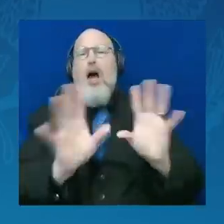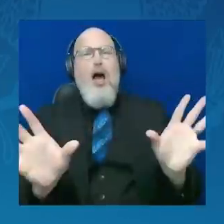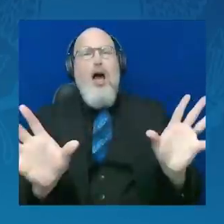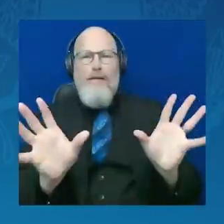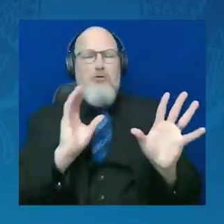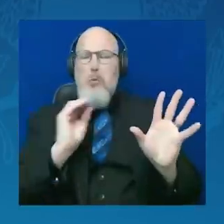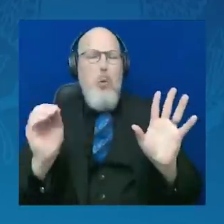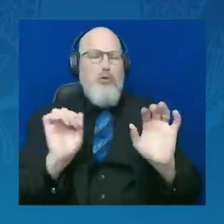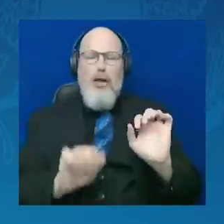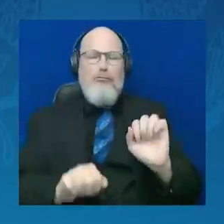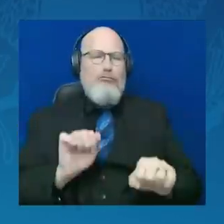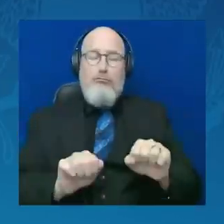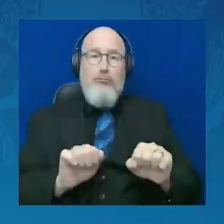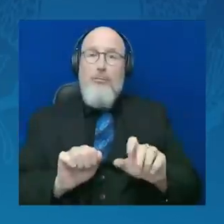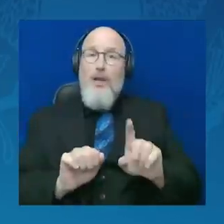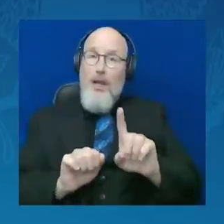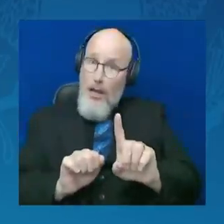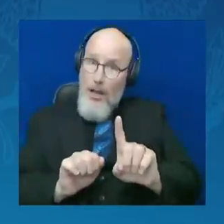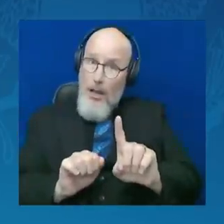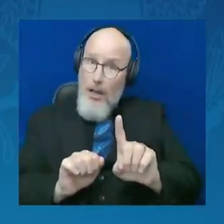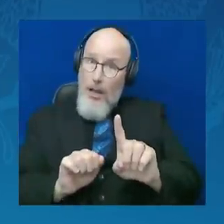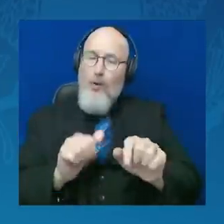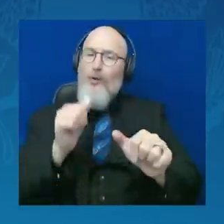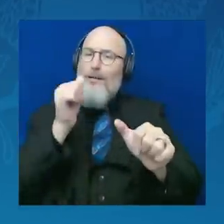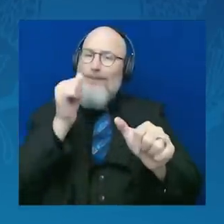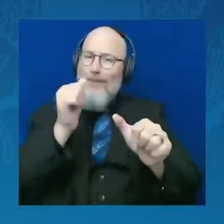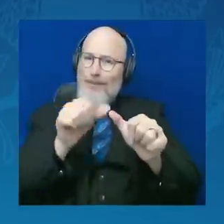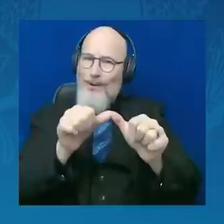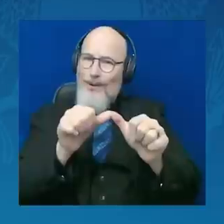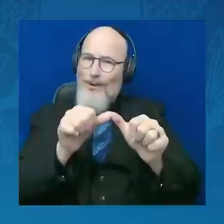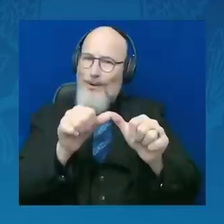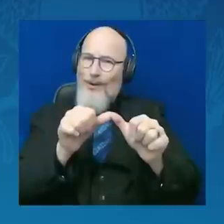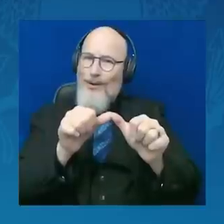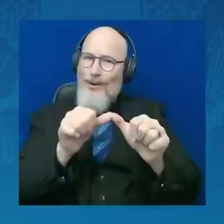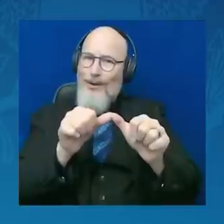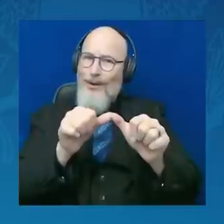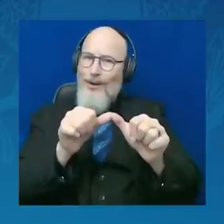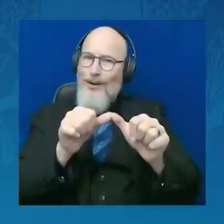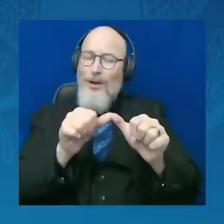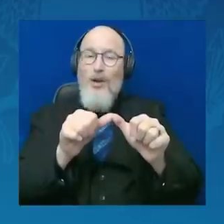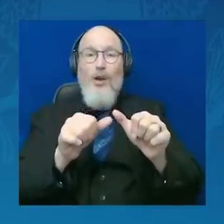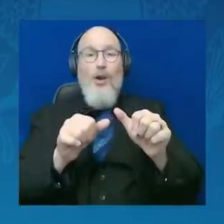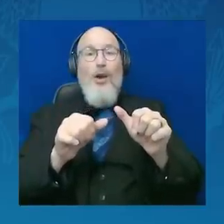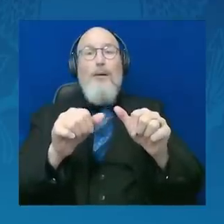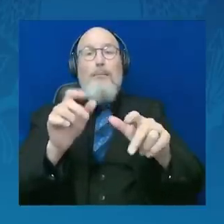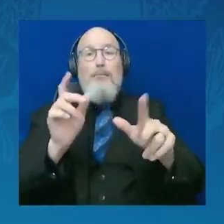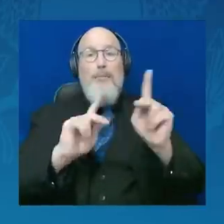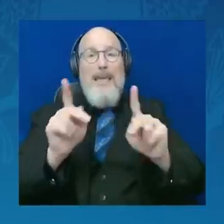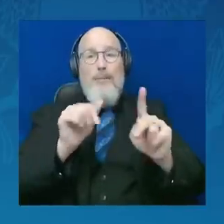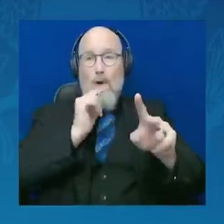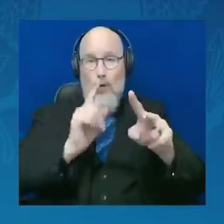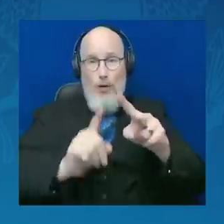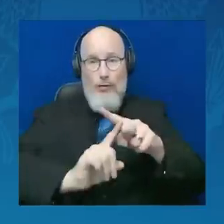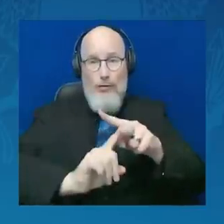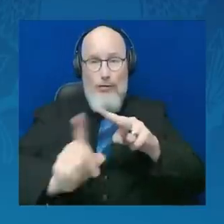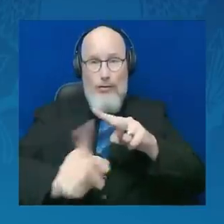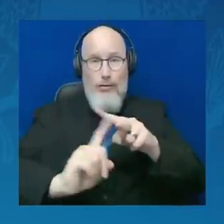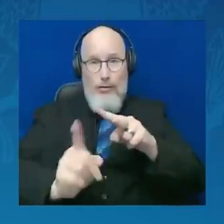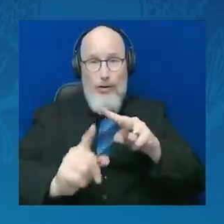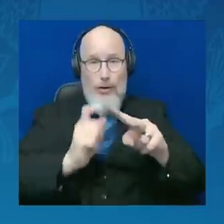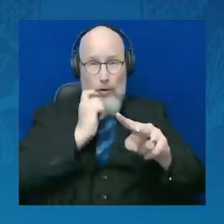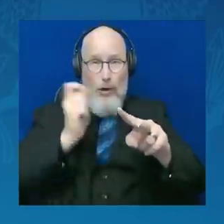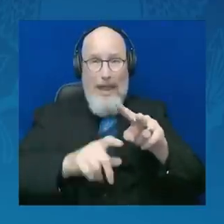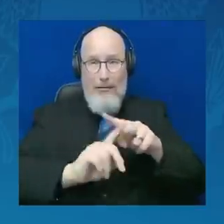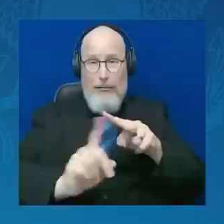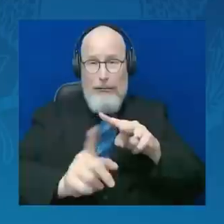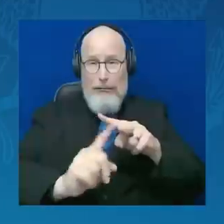Now, please remember that the refugees from Ukraine are coming to us right now. And